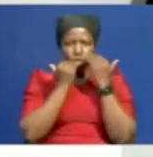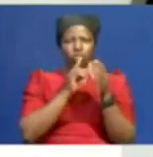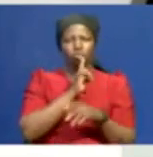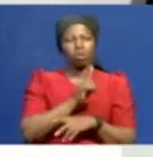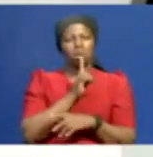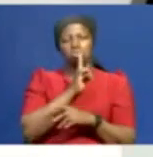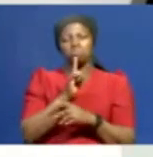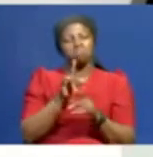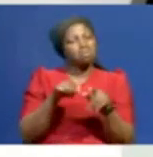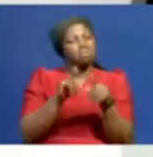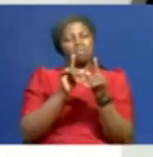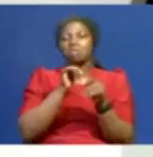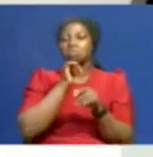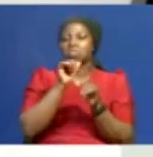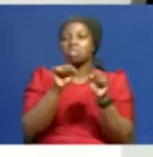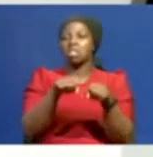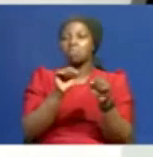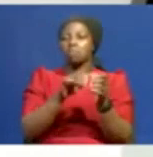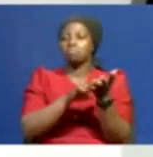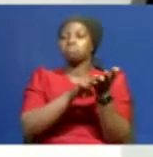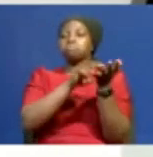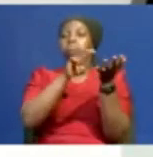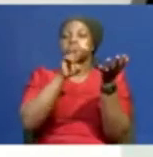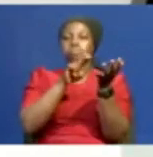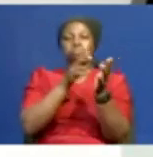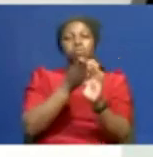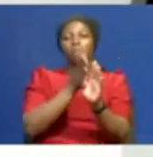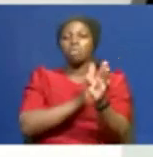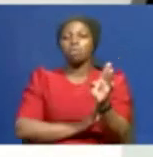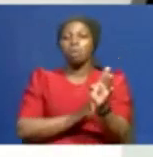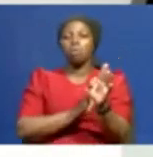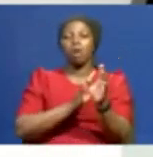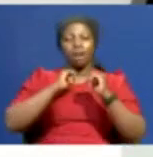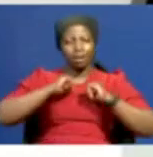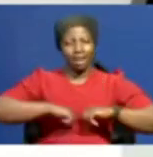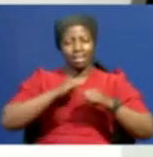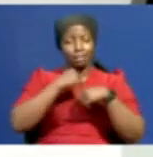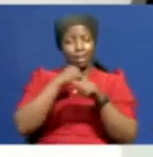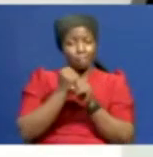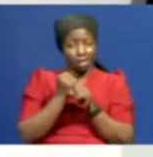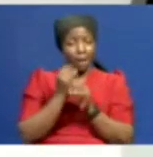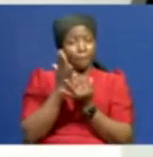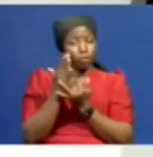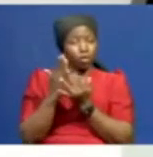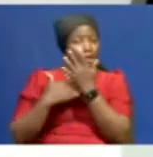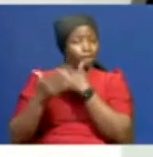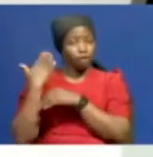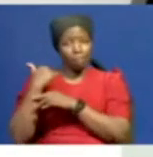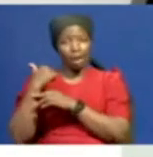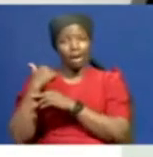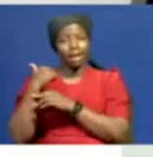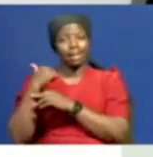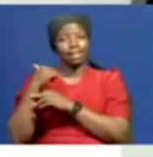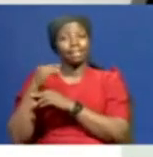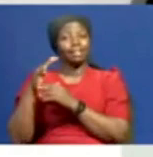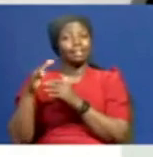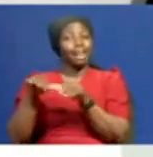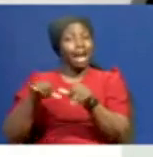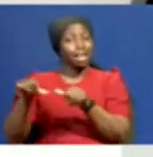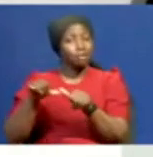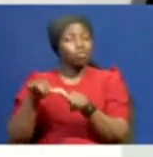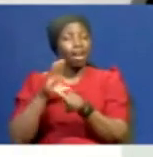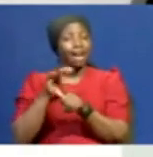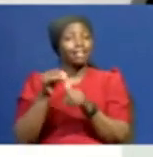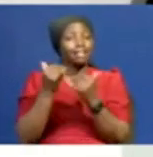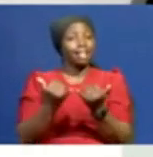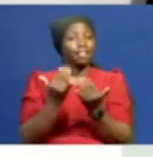agreement entered between the previous regime and the service provider. So far, the service provider has withdrawn at least